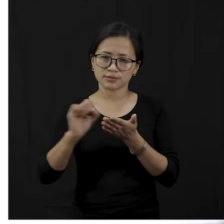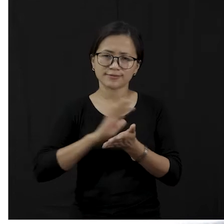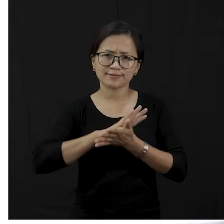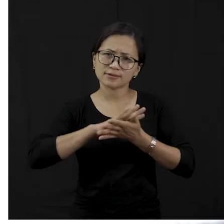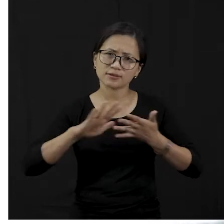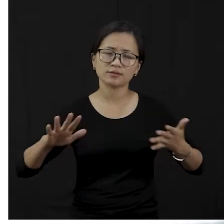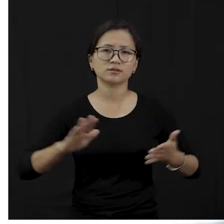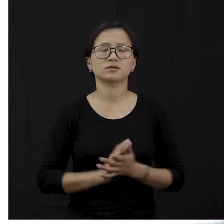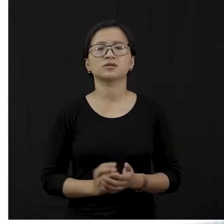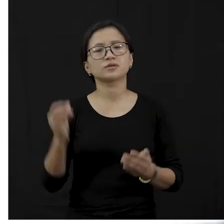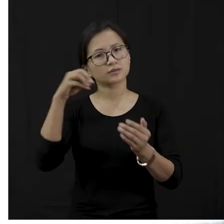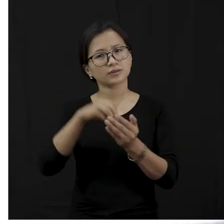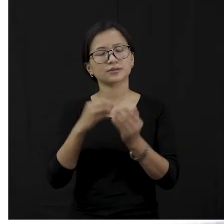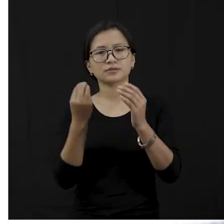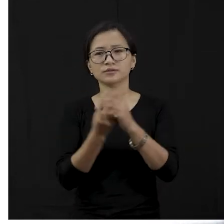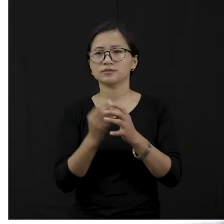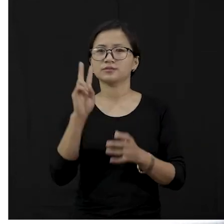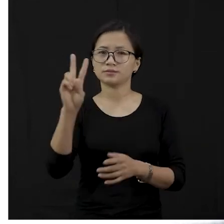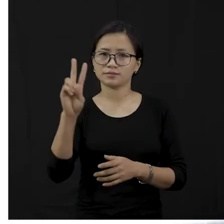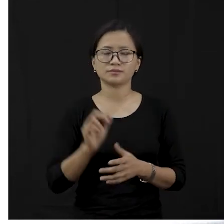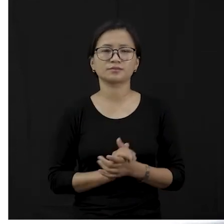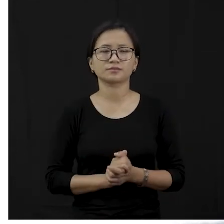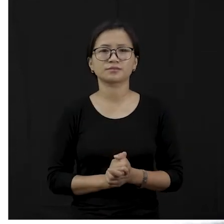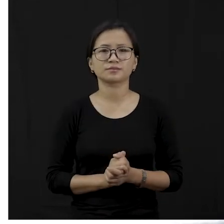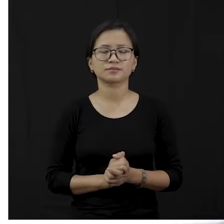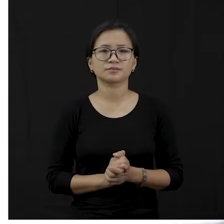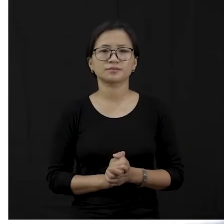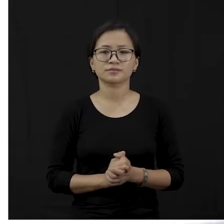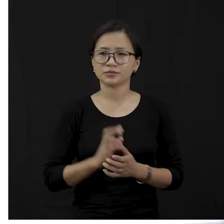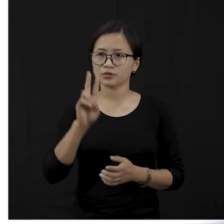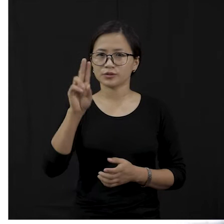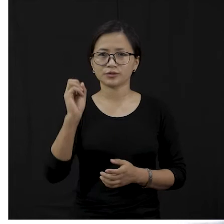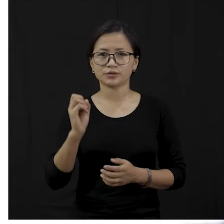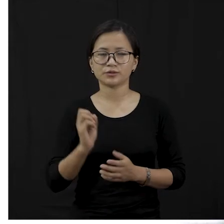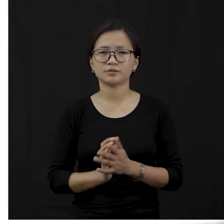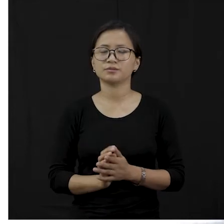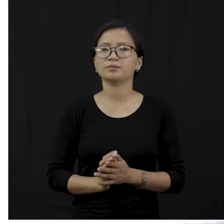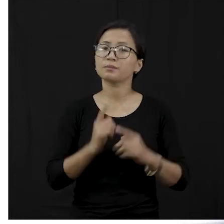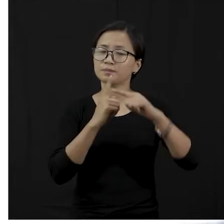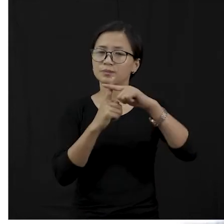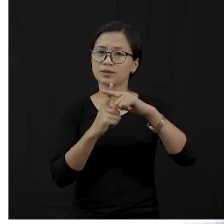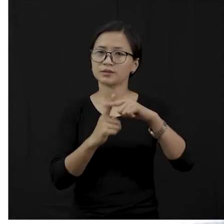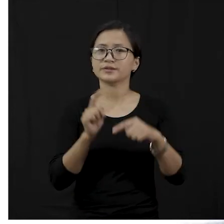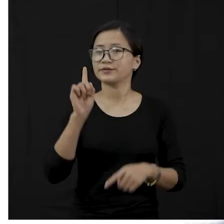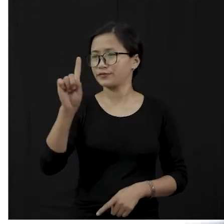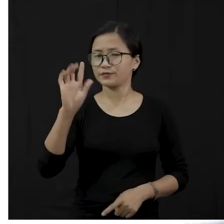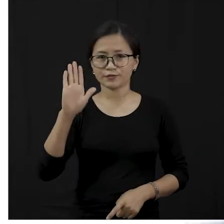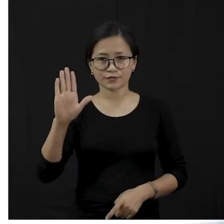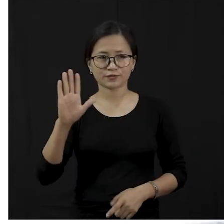add 2-digit numbers. Okay? Then, 20 plus 15. 20